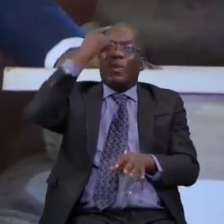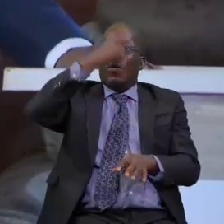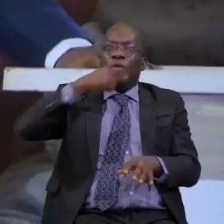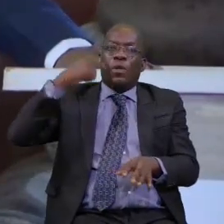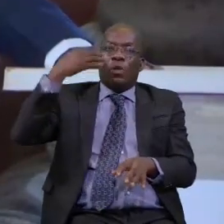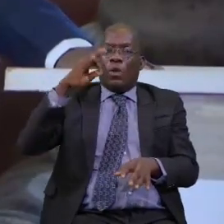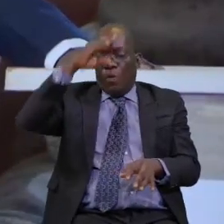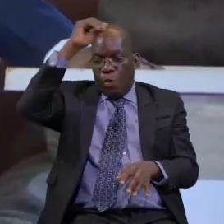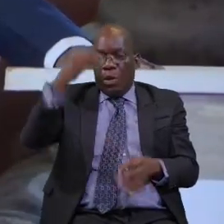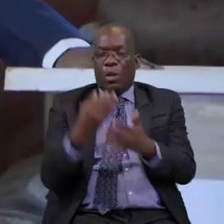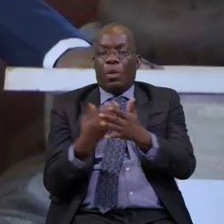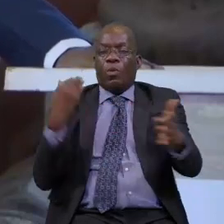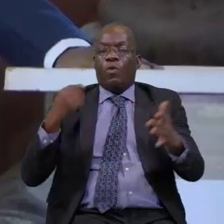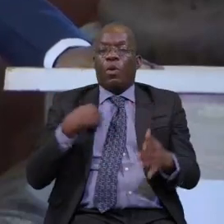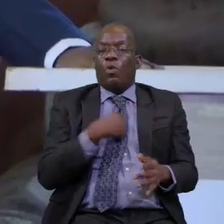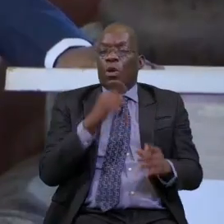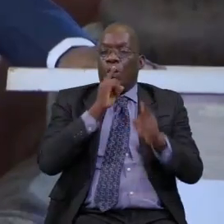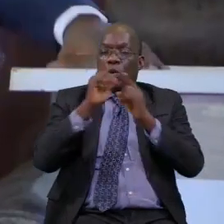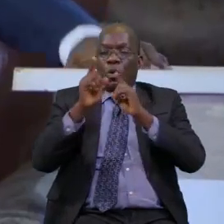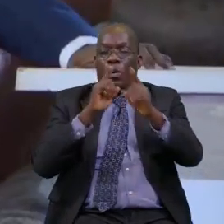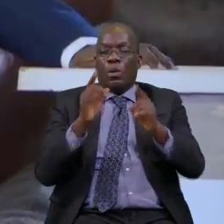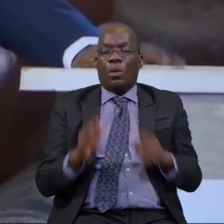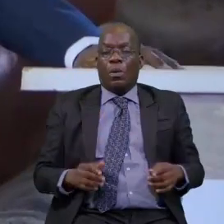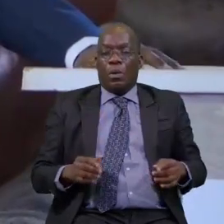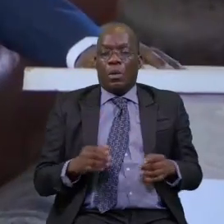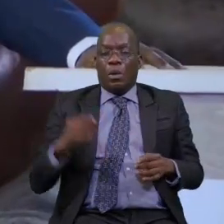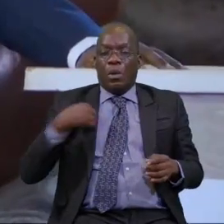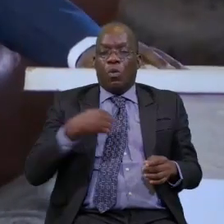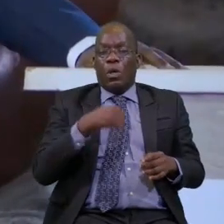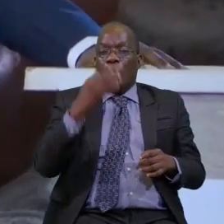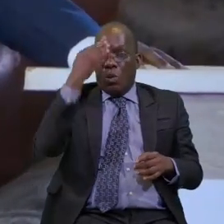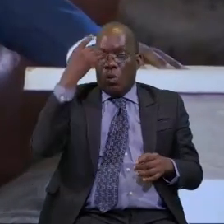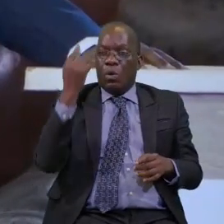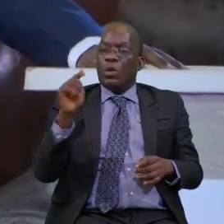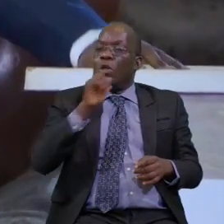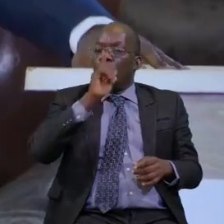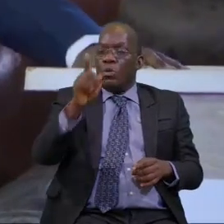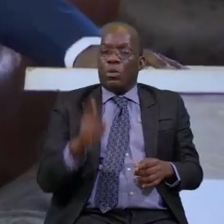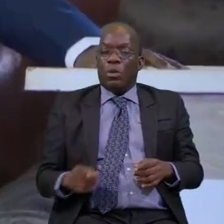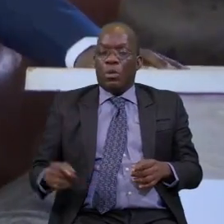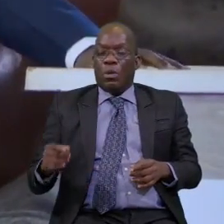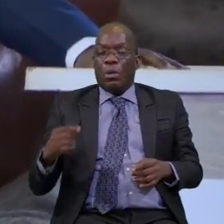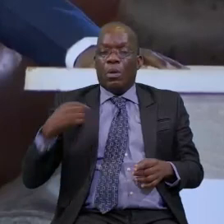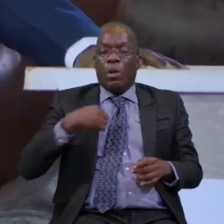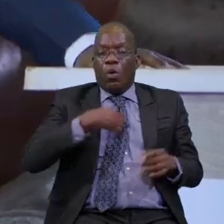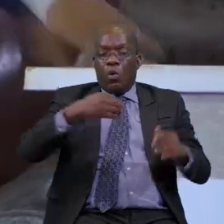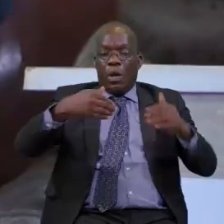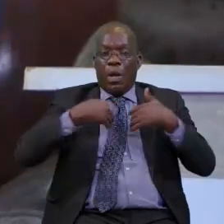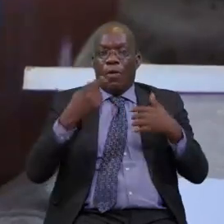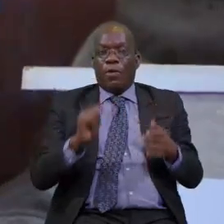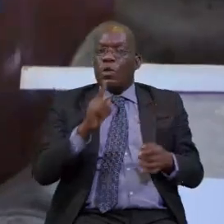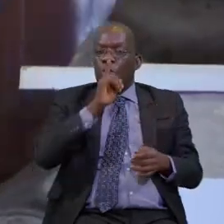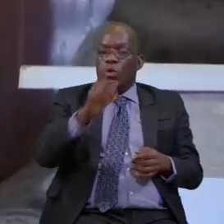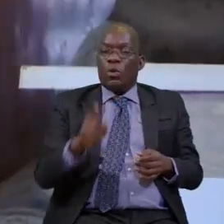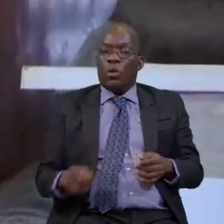we say what we want to say. We know the truth. We have the truth.